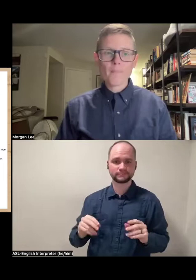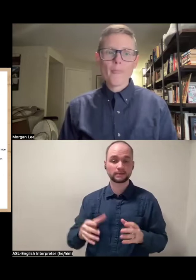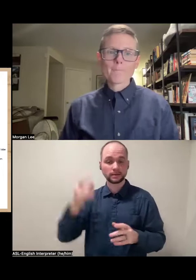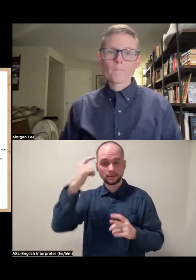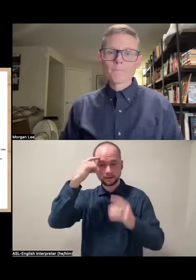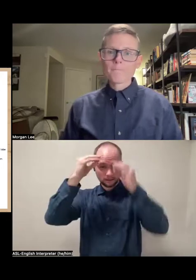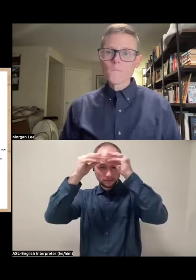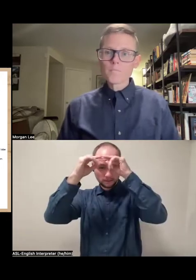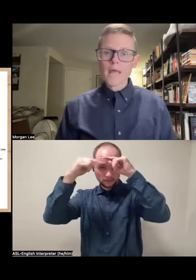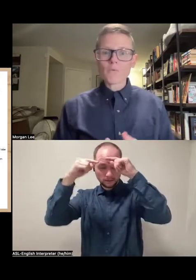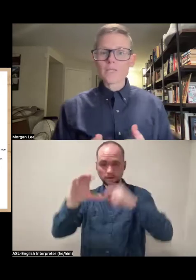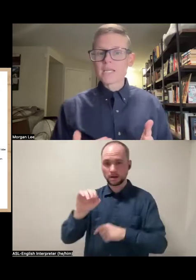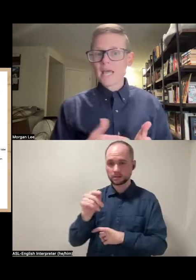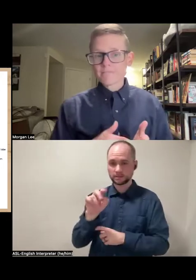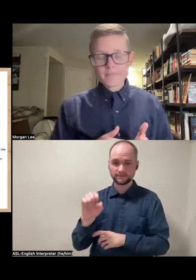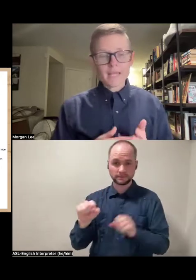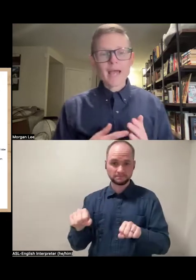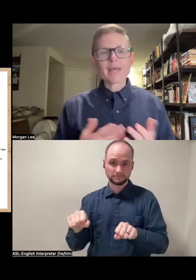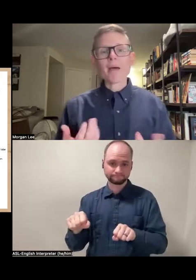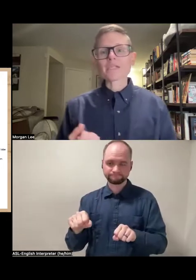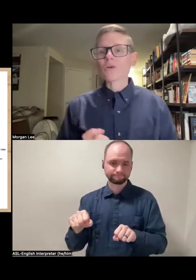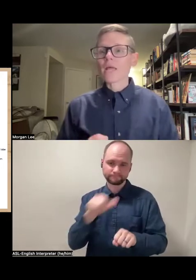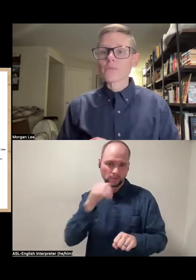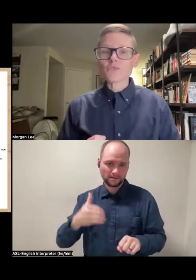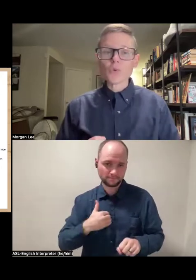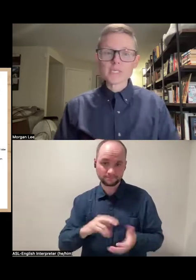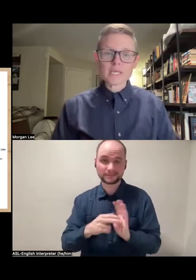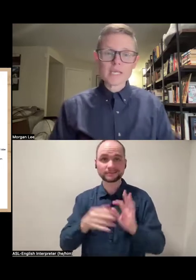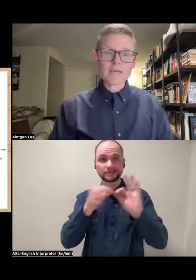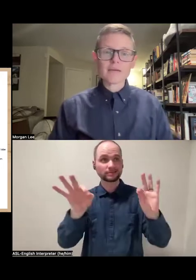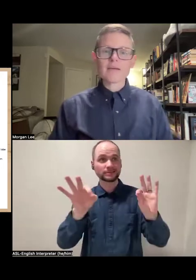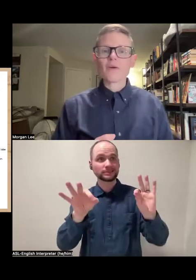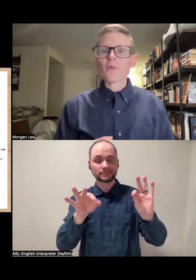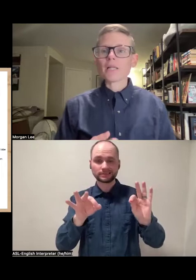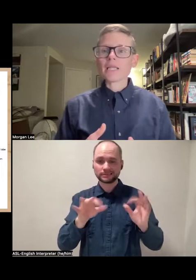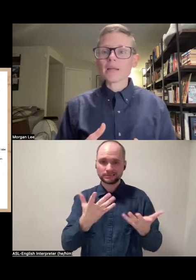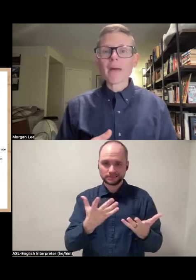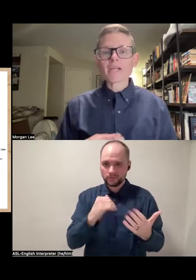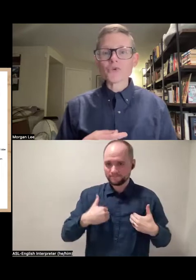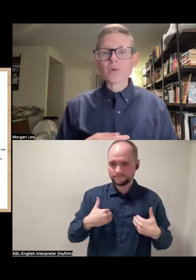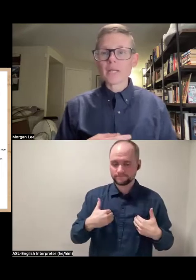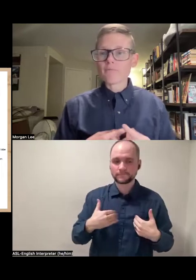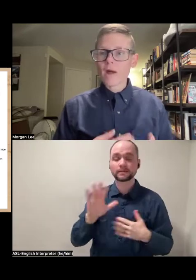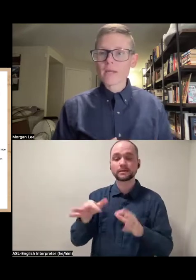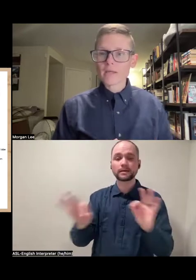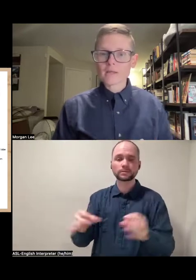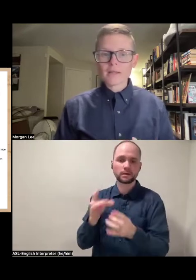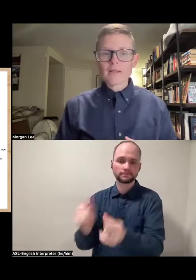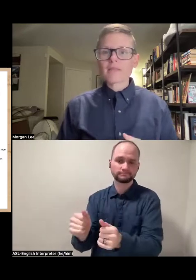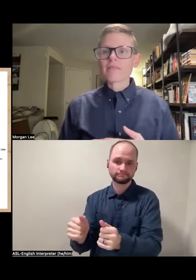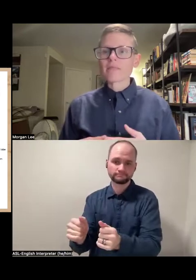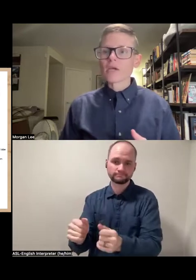language. And once again, it impacts their language fluency, their ability to master reading and